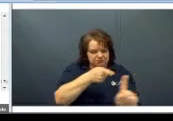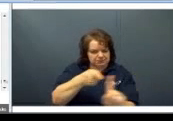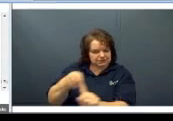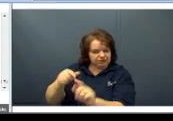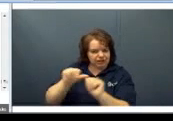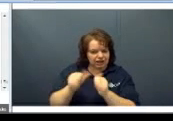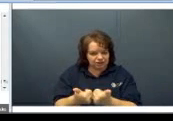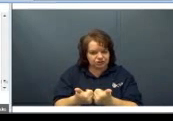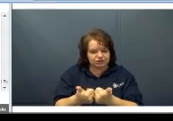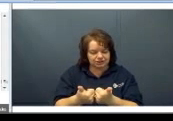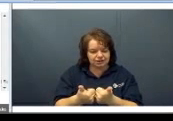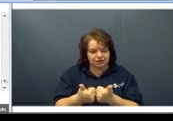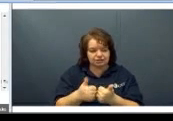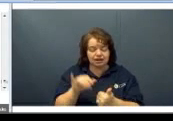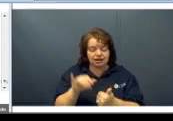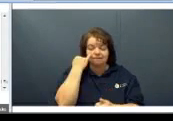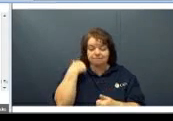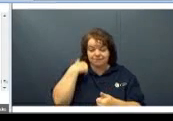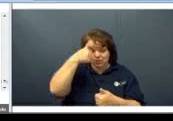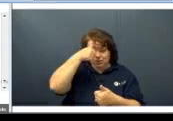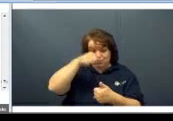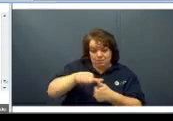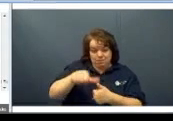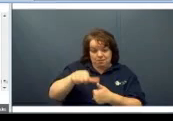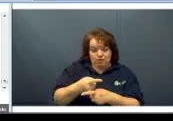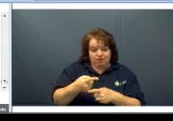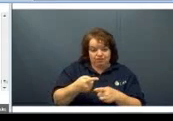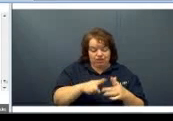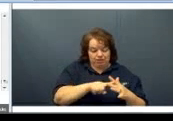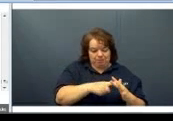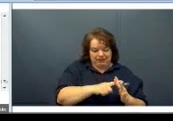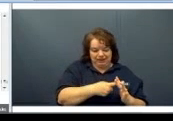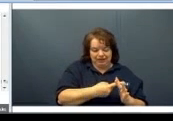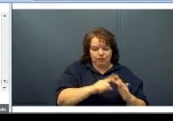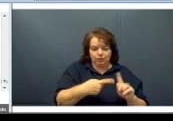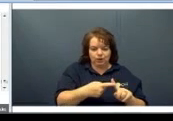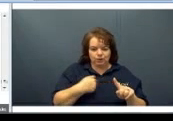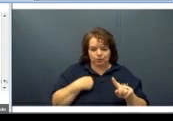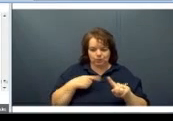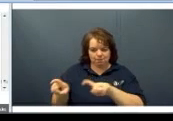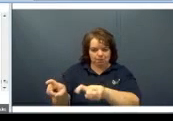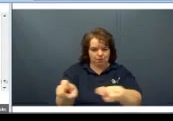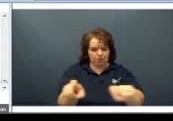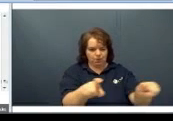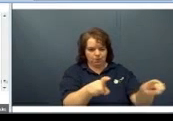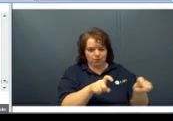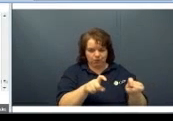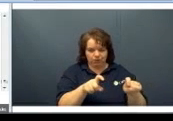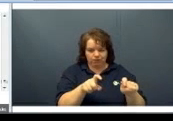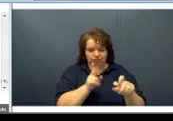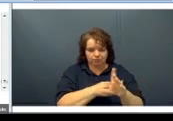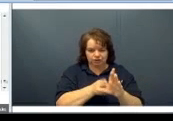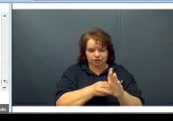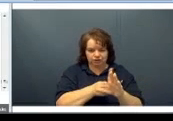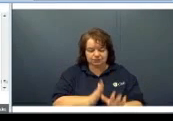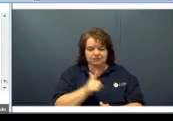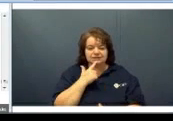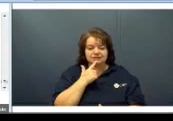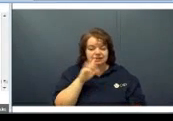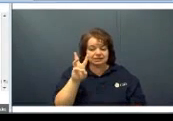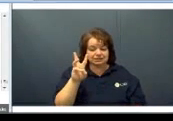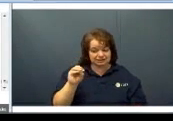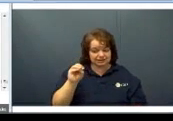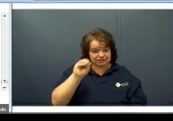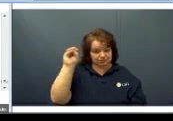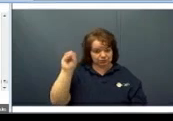having contact with those specific agencies. If I remember correctly from the beginning when we polled